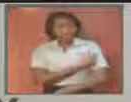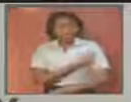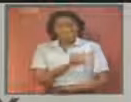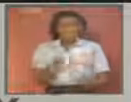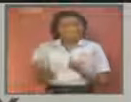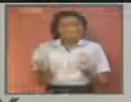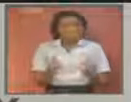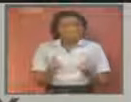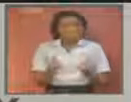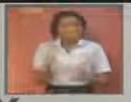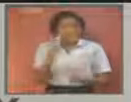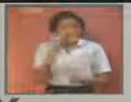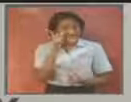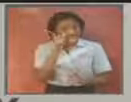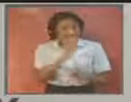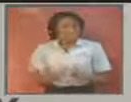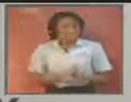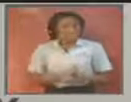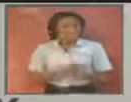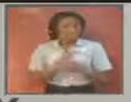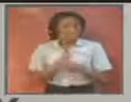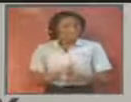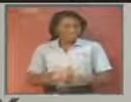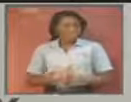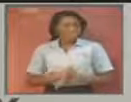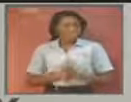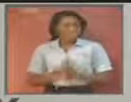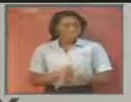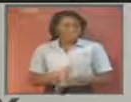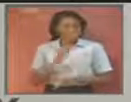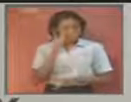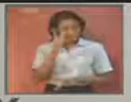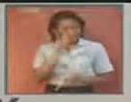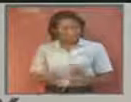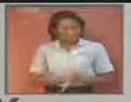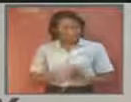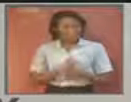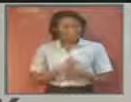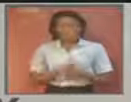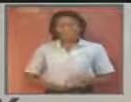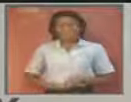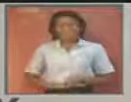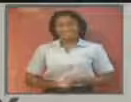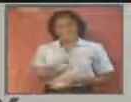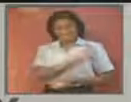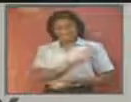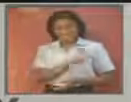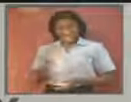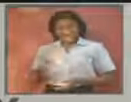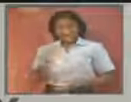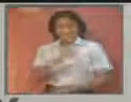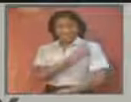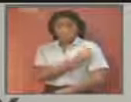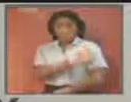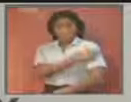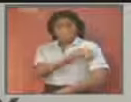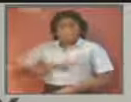Please listen carefully and note if necessary. The ERHA has embarked upon